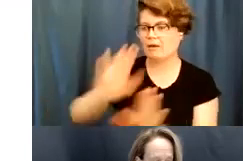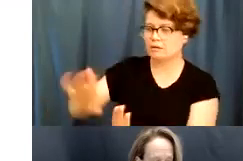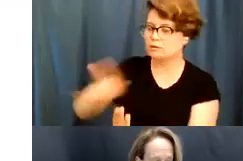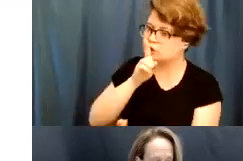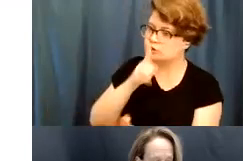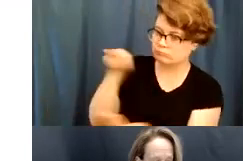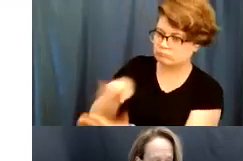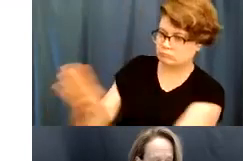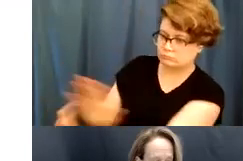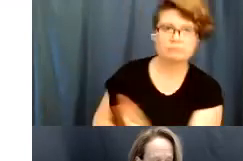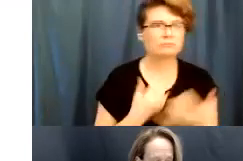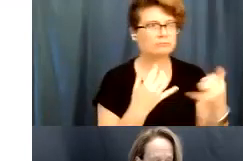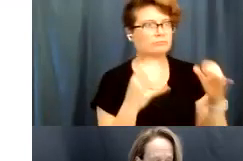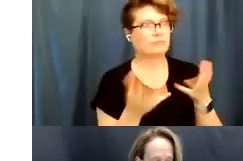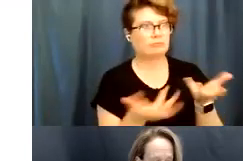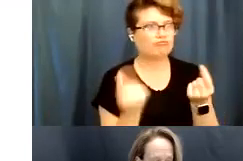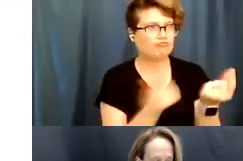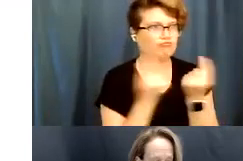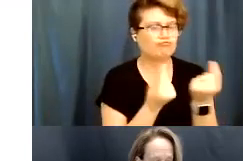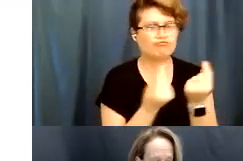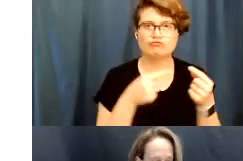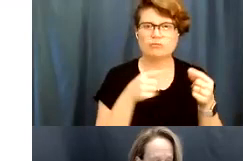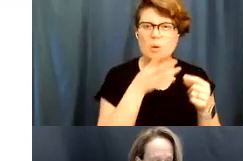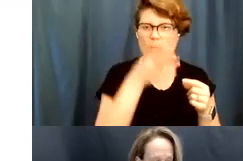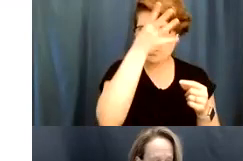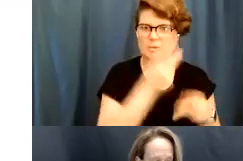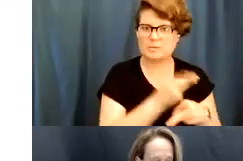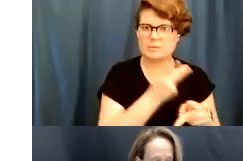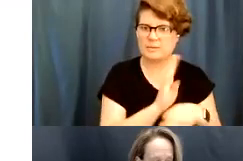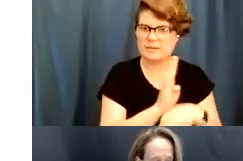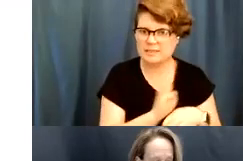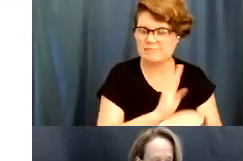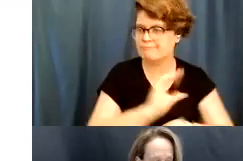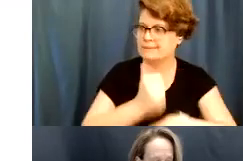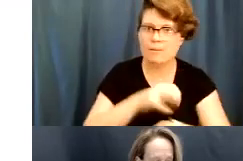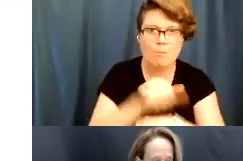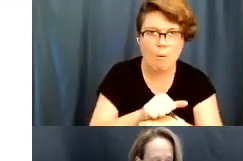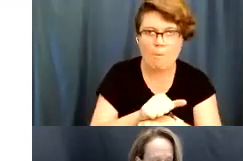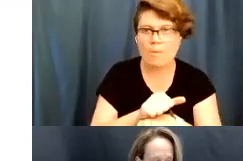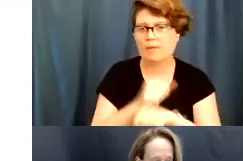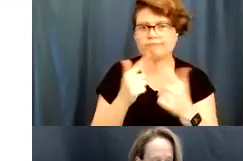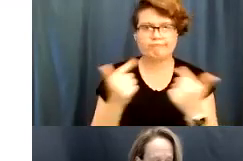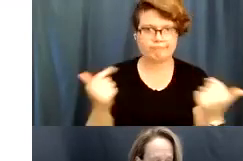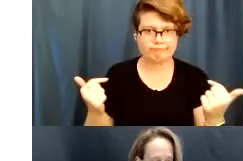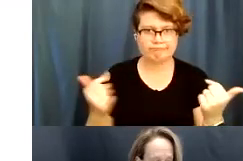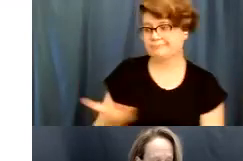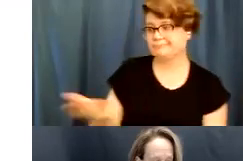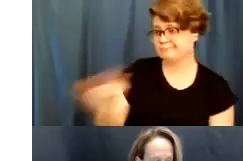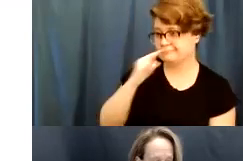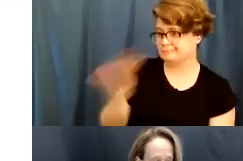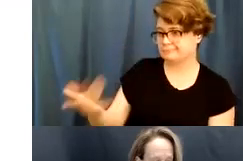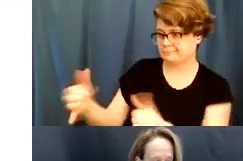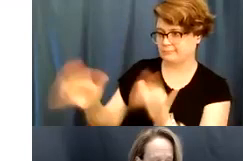busy while they're trying to take care of business, setting up appointments, right? So if the kiddos